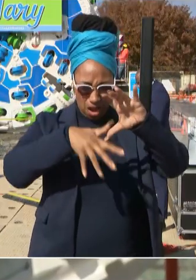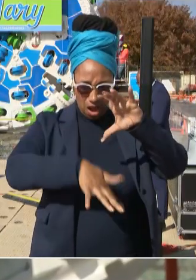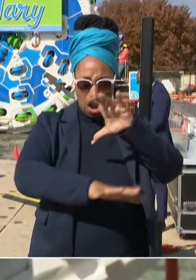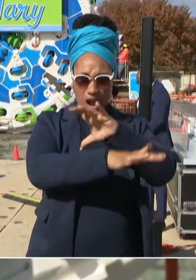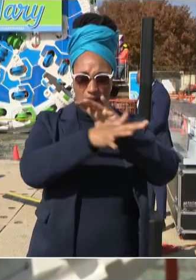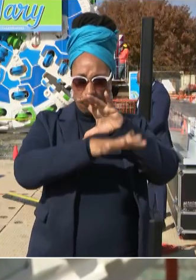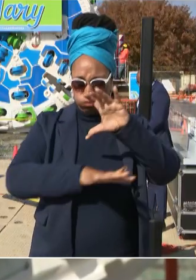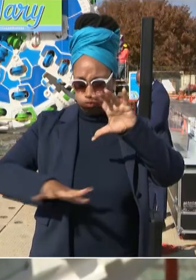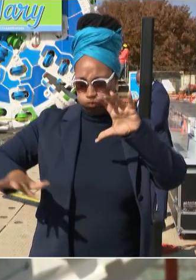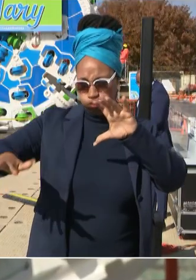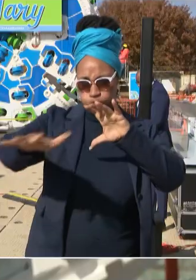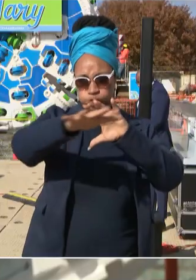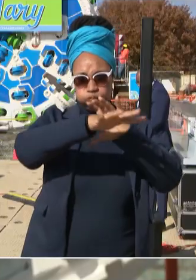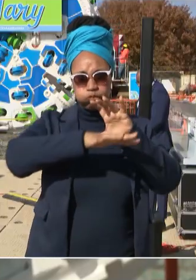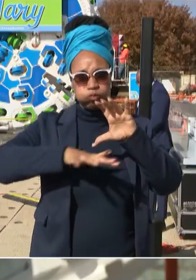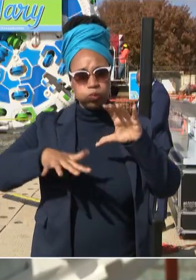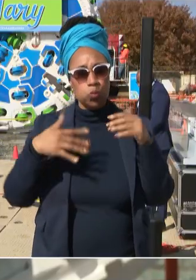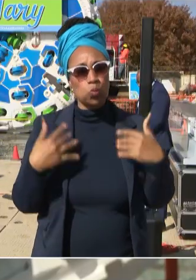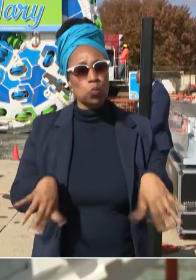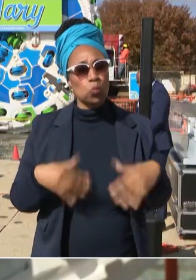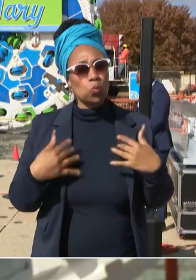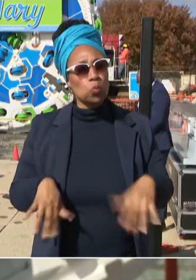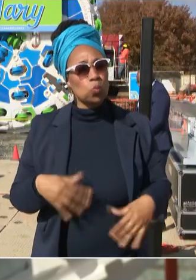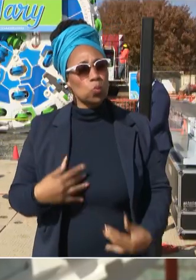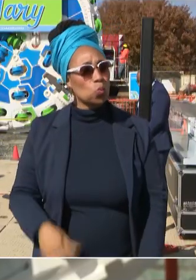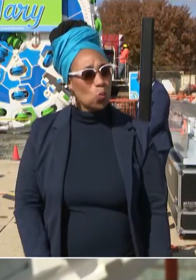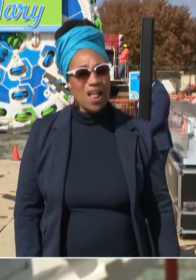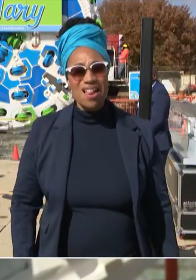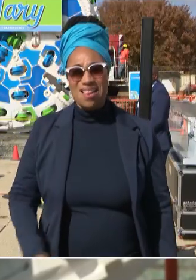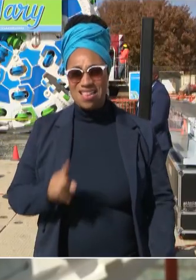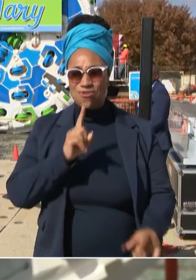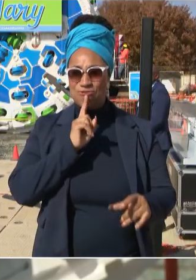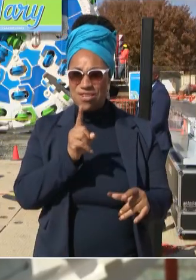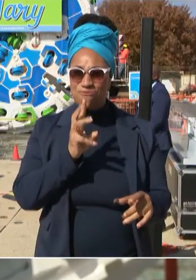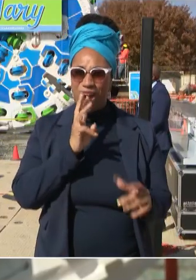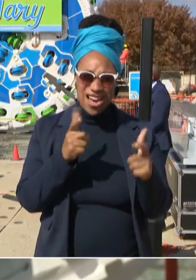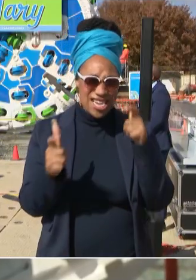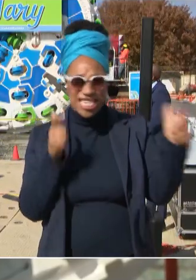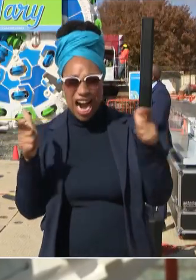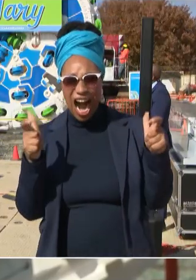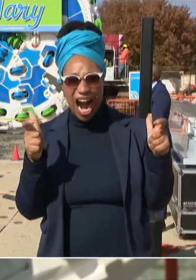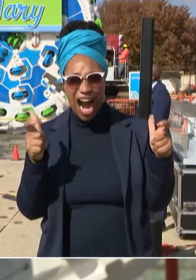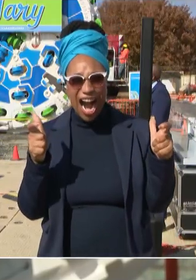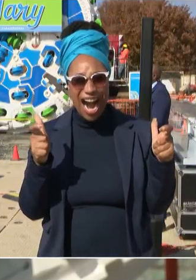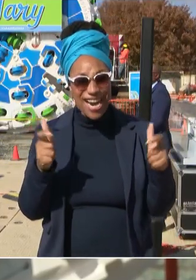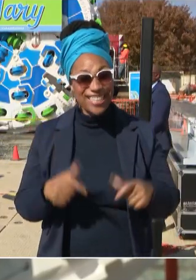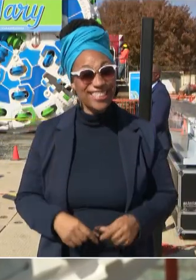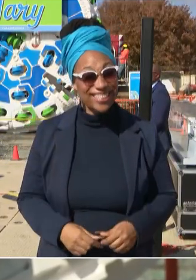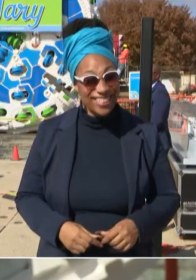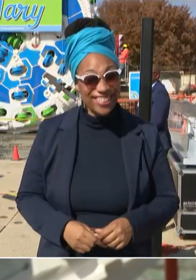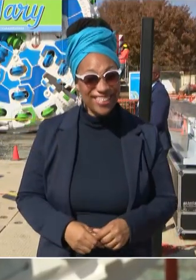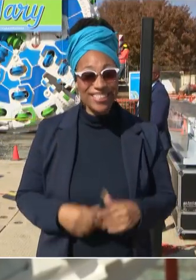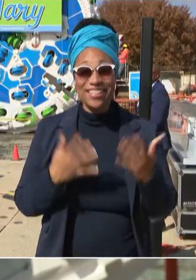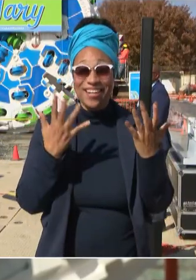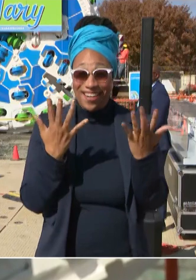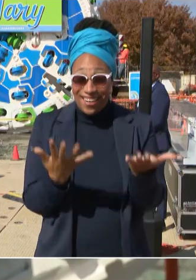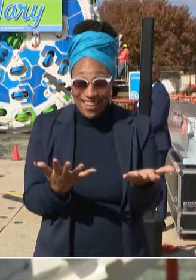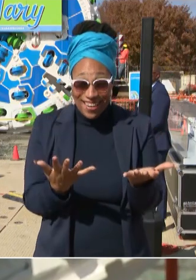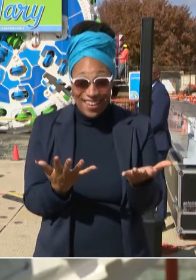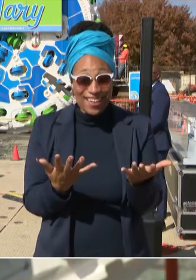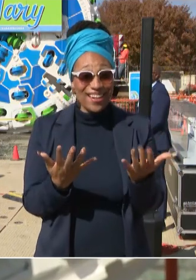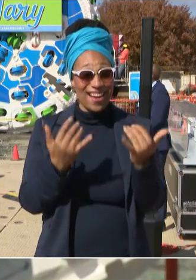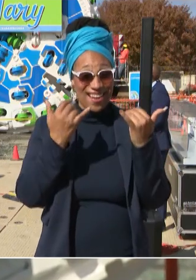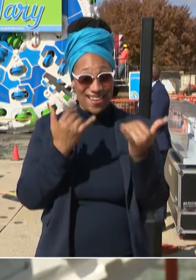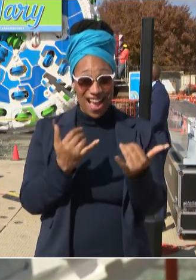year. So I know we've accomplished the commanders coming back, Mayor Bowser. I think your next feat is Michael Phelps swimming in the Potomac. Once we get that